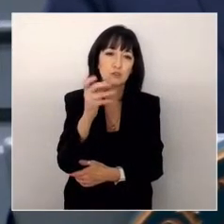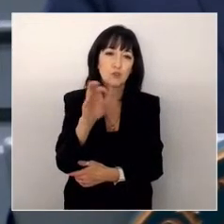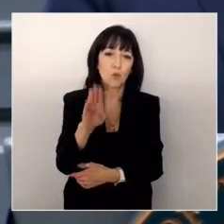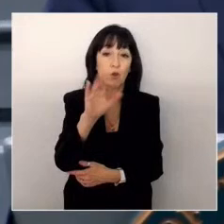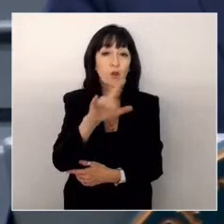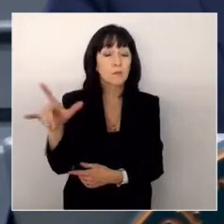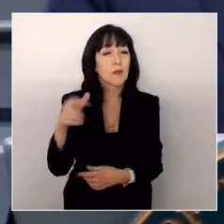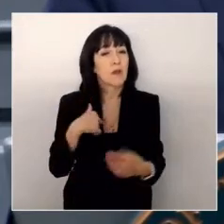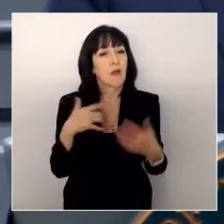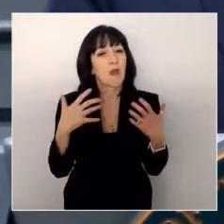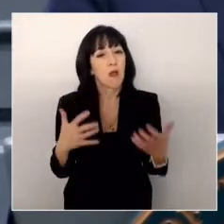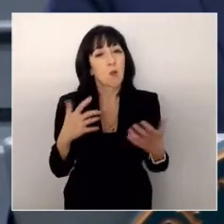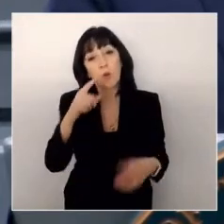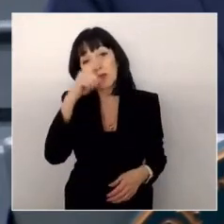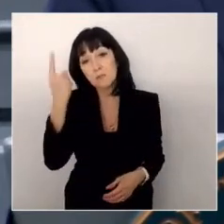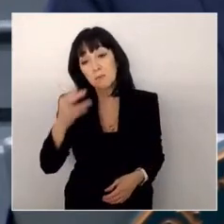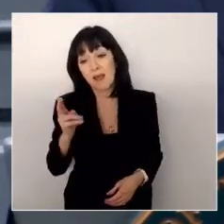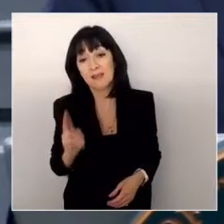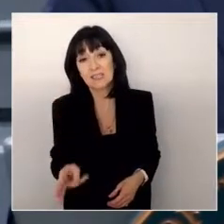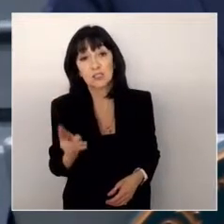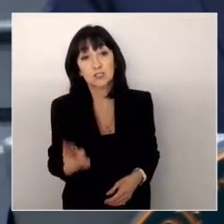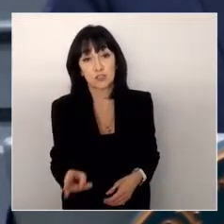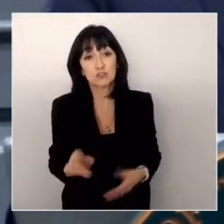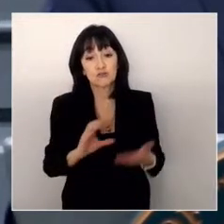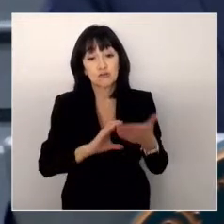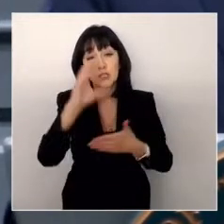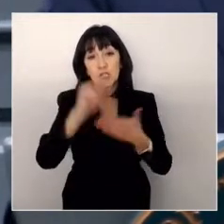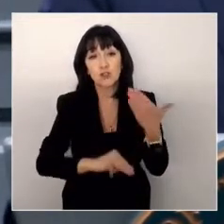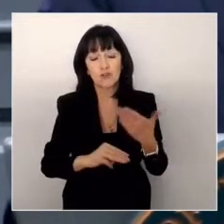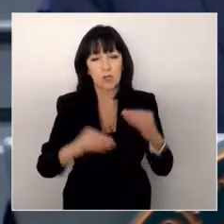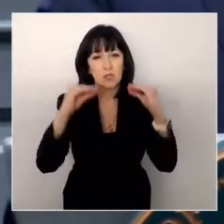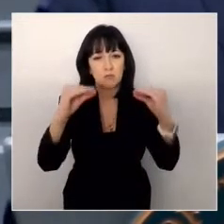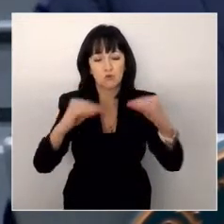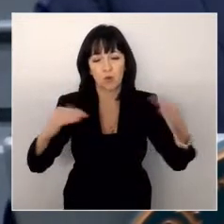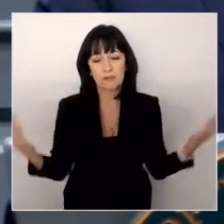history curriculum is taught in Delaware public schools.